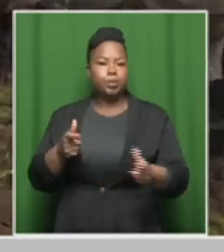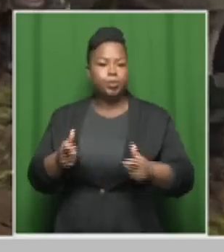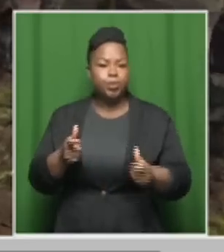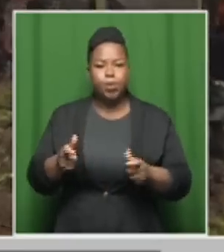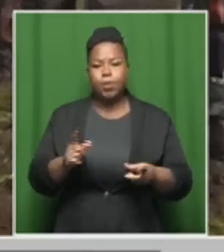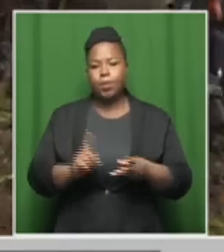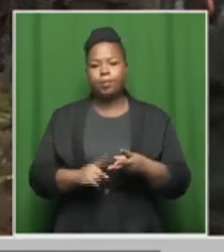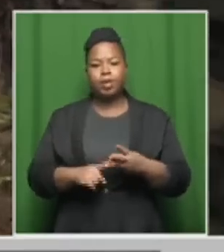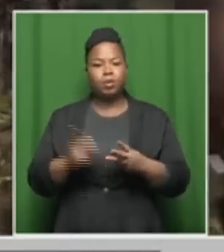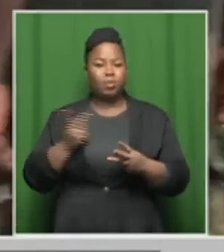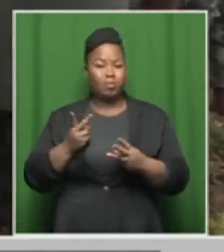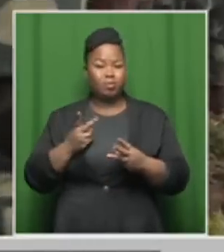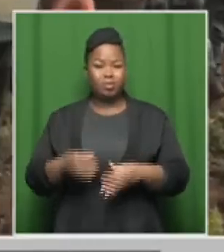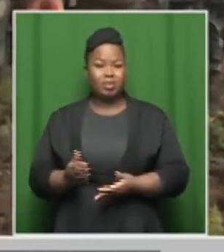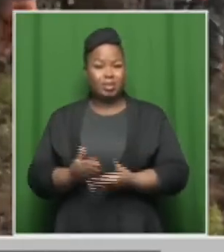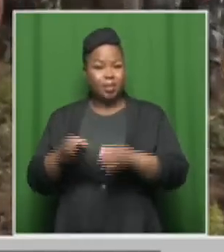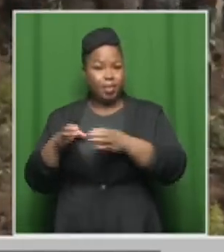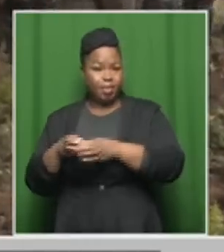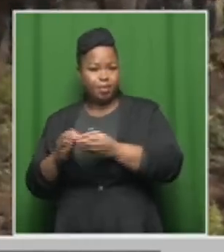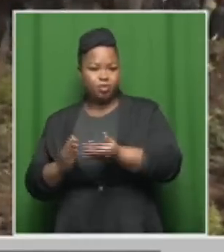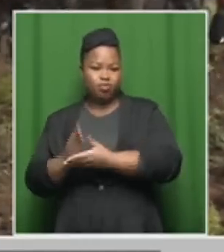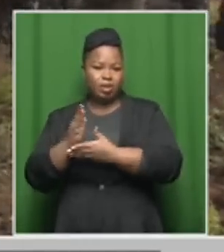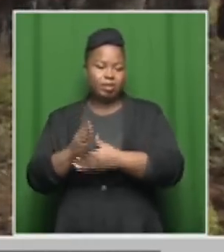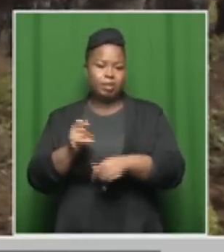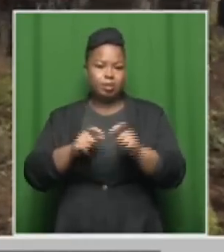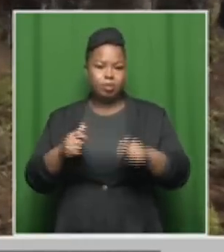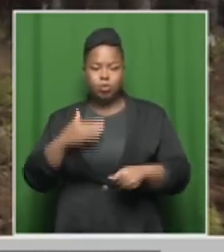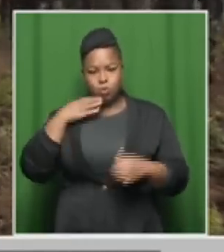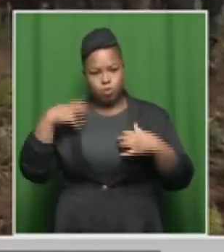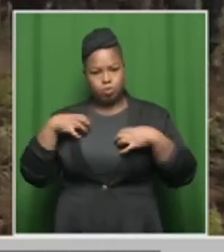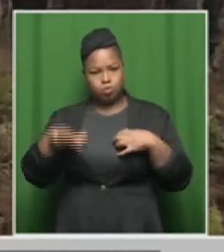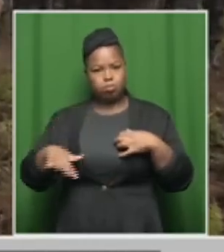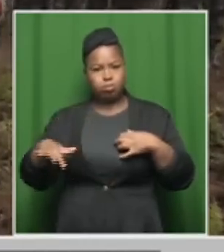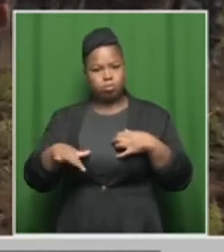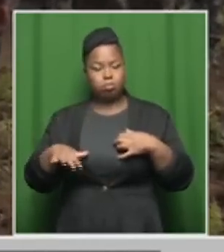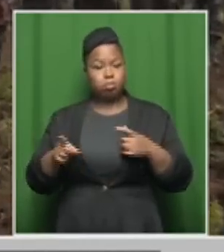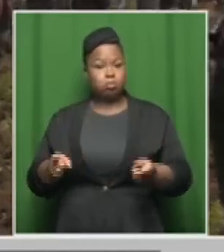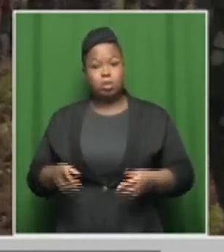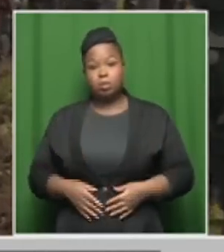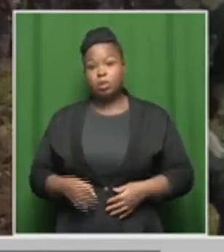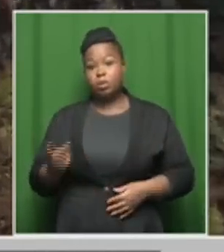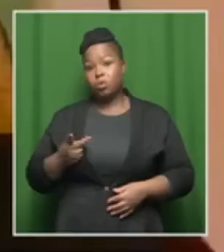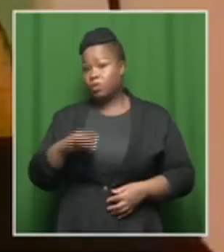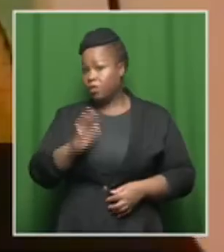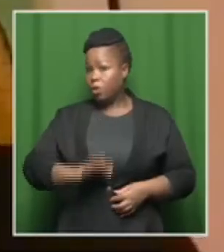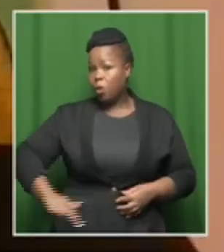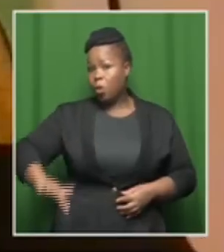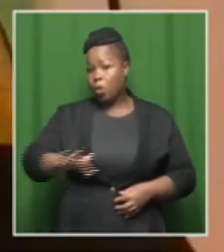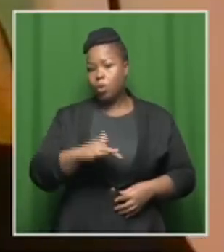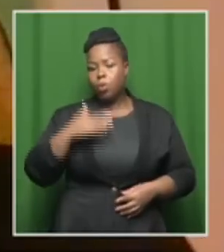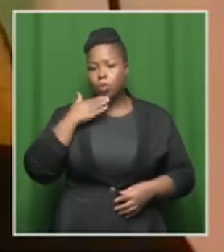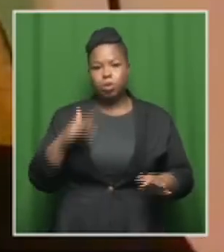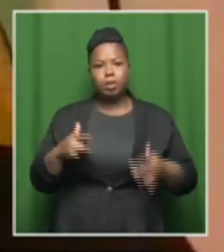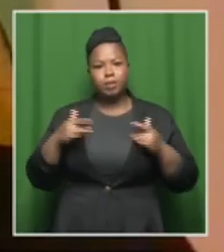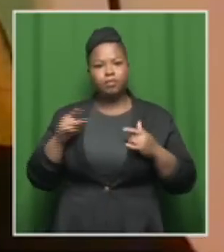of minority rights and also the citizenships, which is actually put into everyone who's lived in Congo